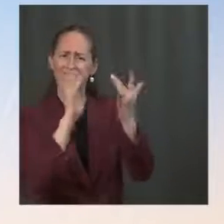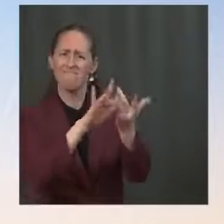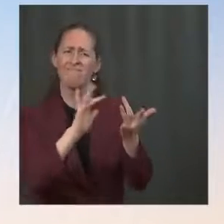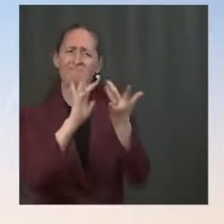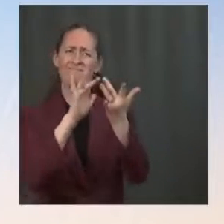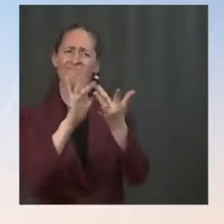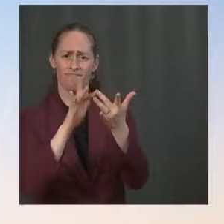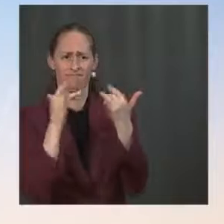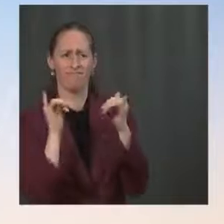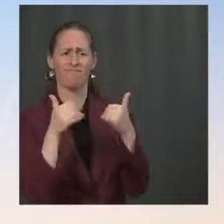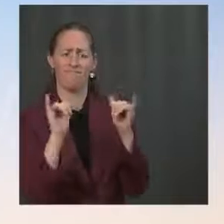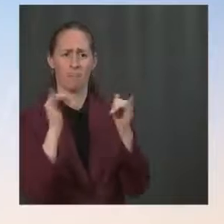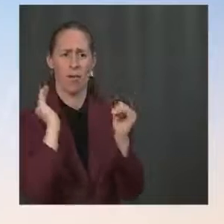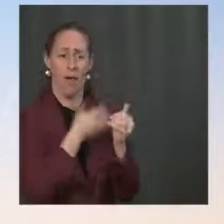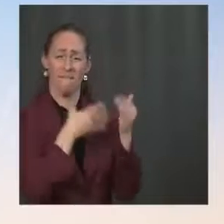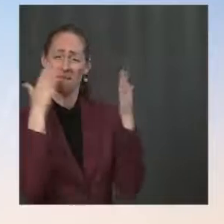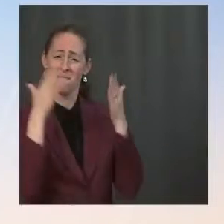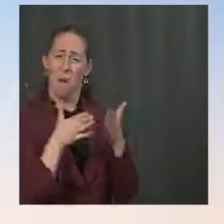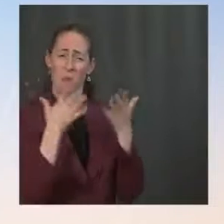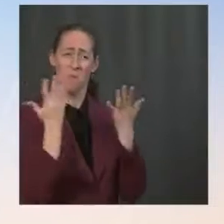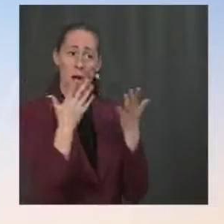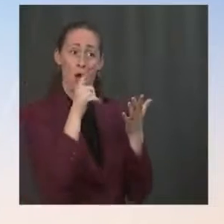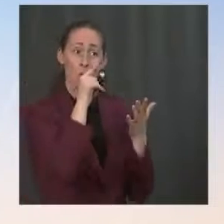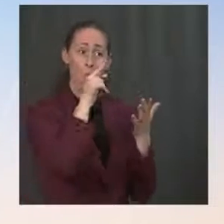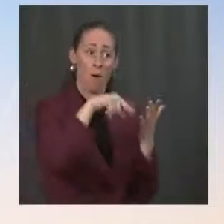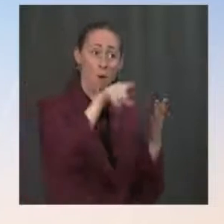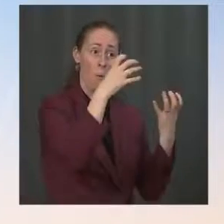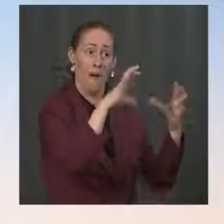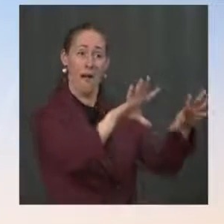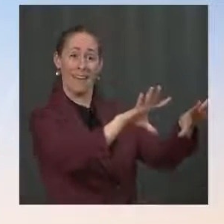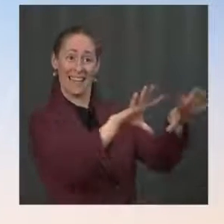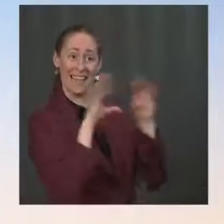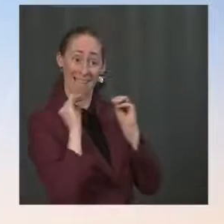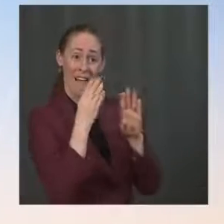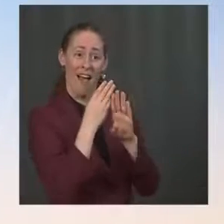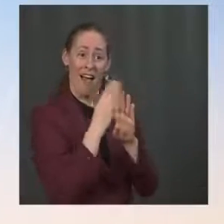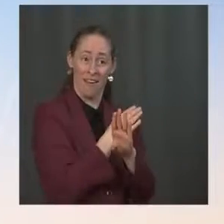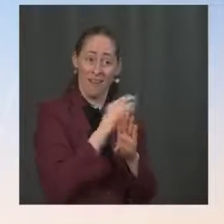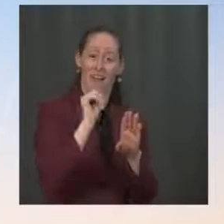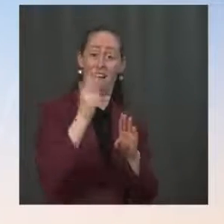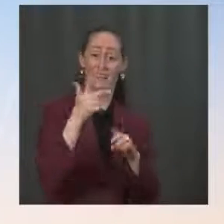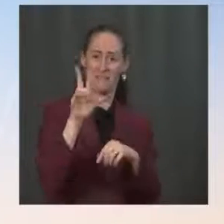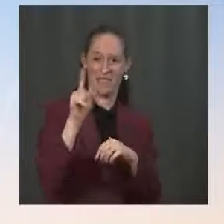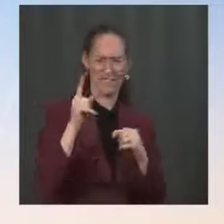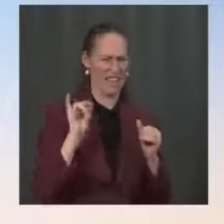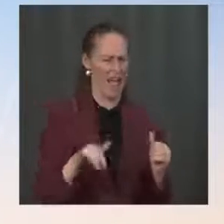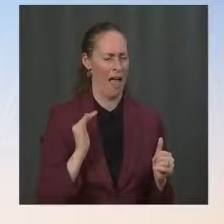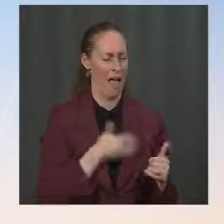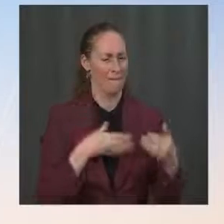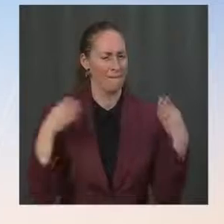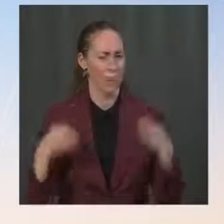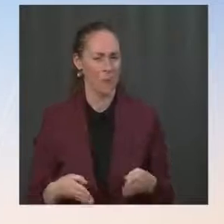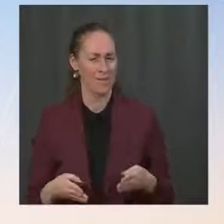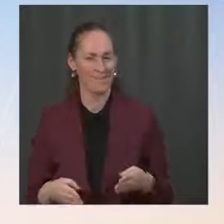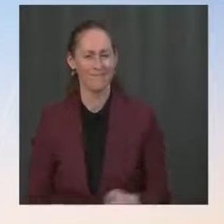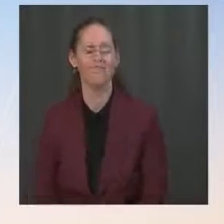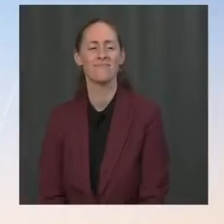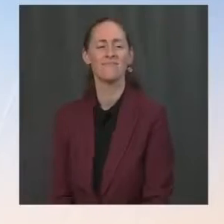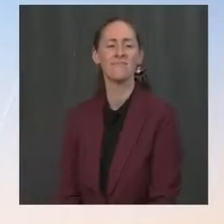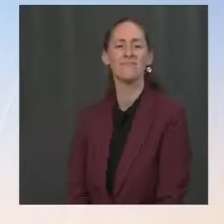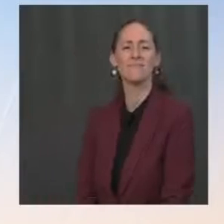getting every single American who wants to leave out in advance of the 31st. Jen. Go ahead. Jen. Jen, given that you